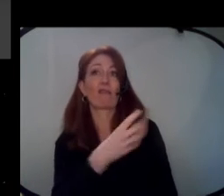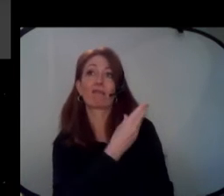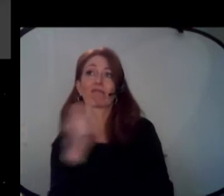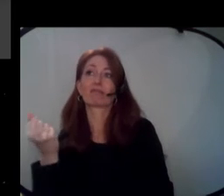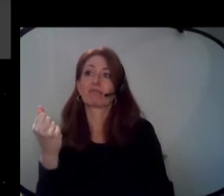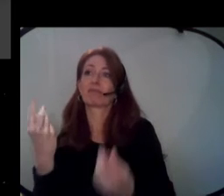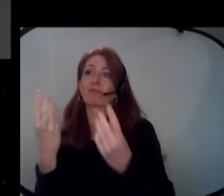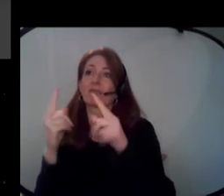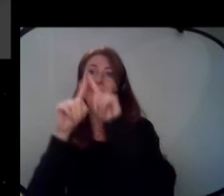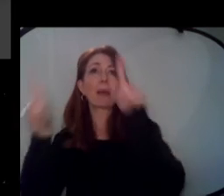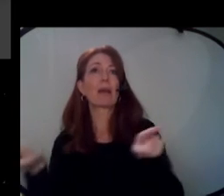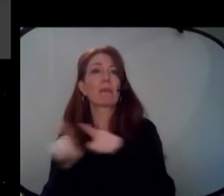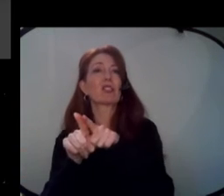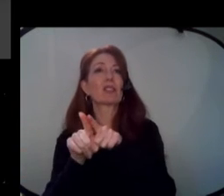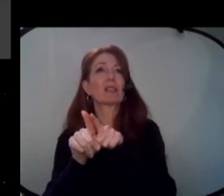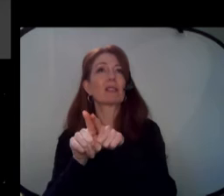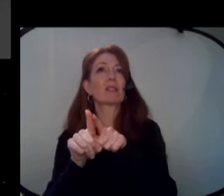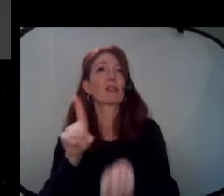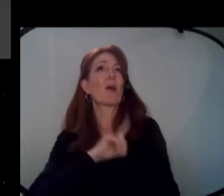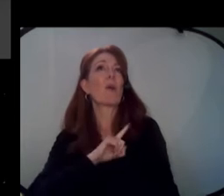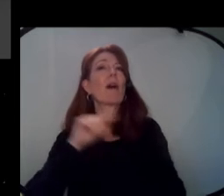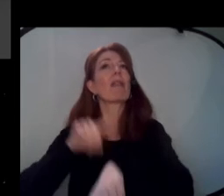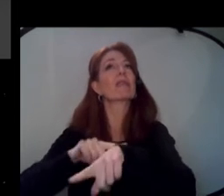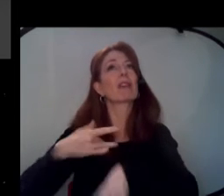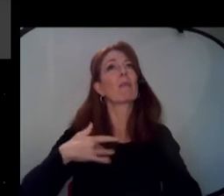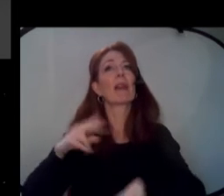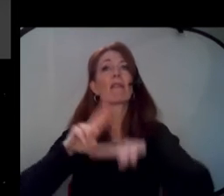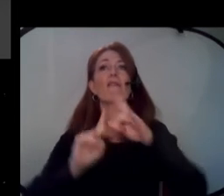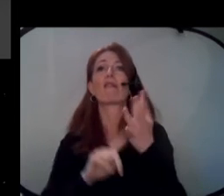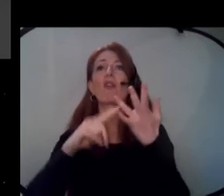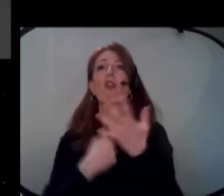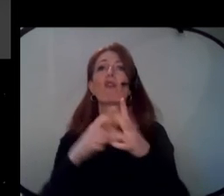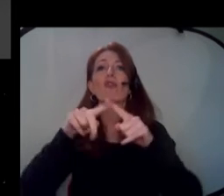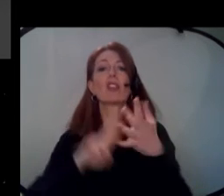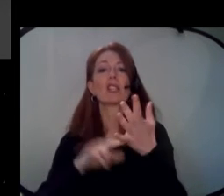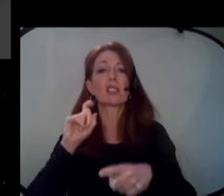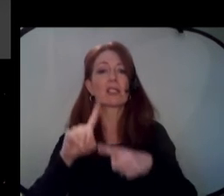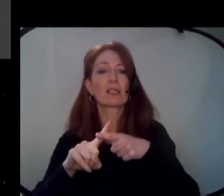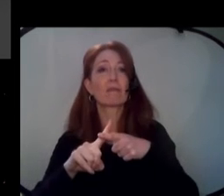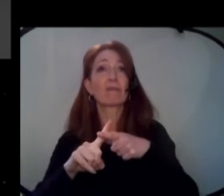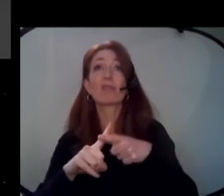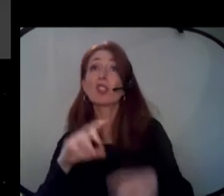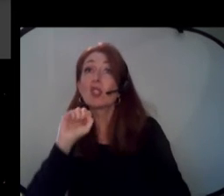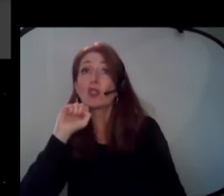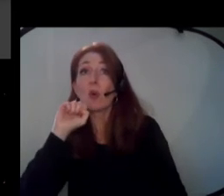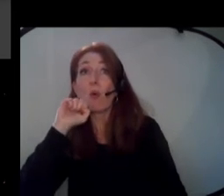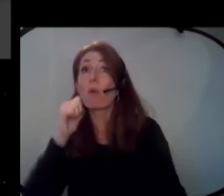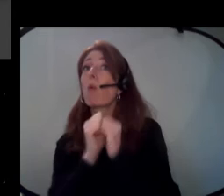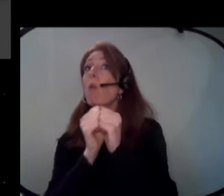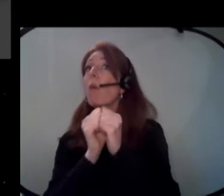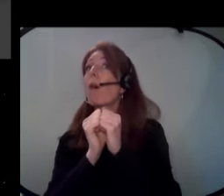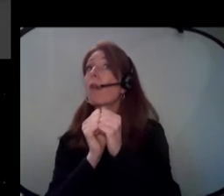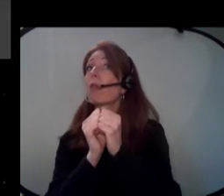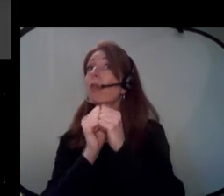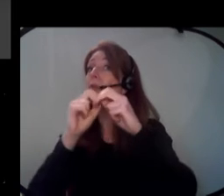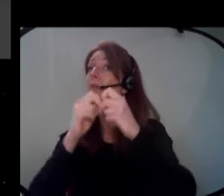she lived in Florence just after the trial. So do you guys think it might be good to go into Judith and Holofernes perhaps right now, and we can come back to the